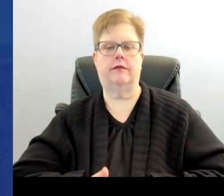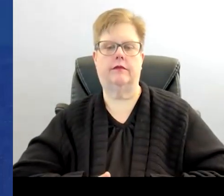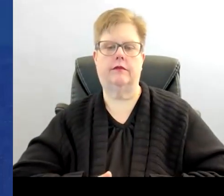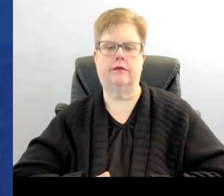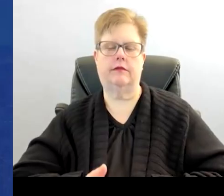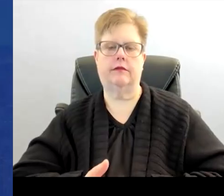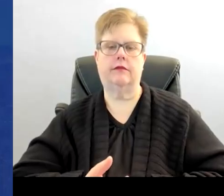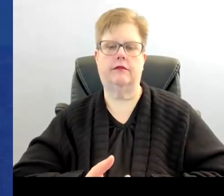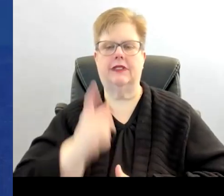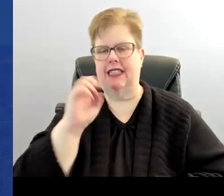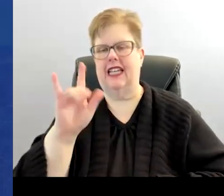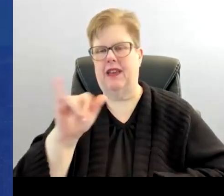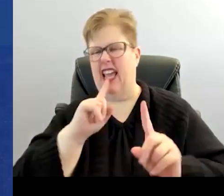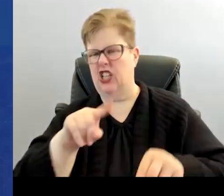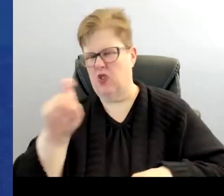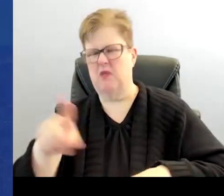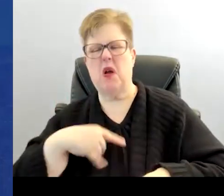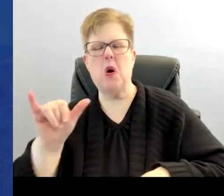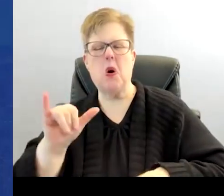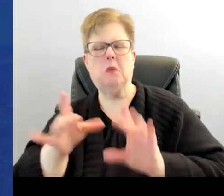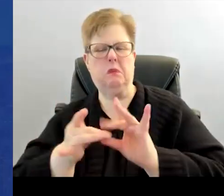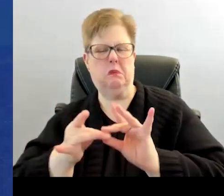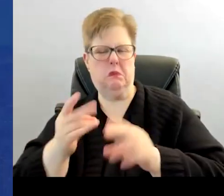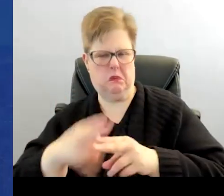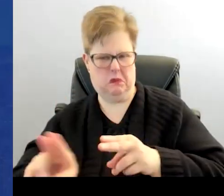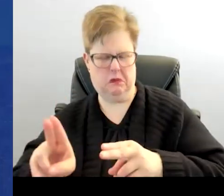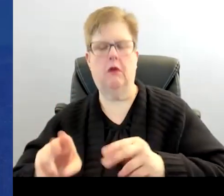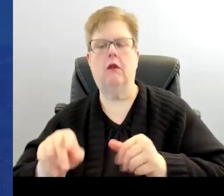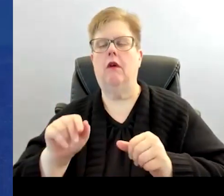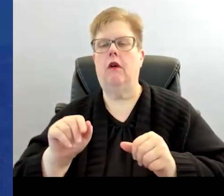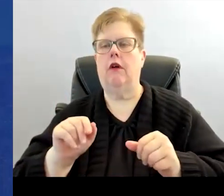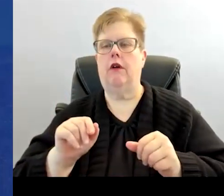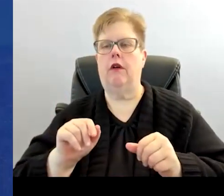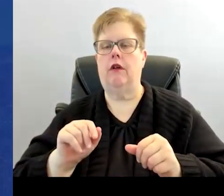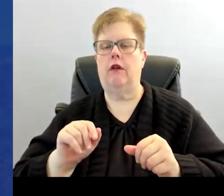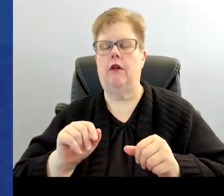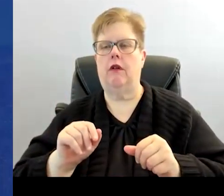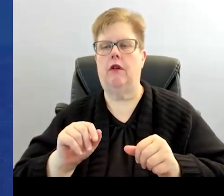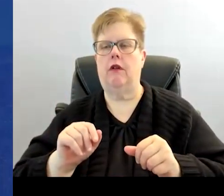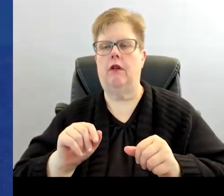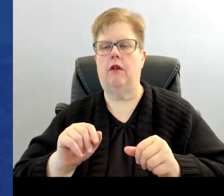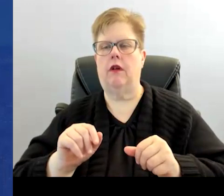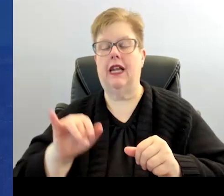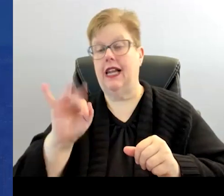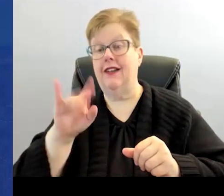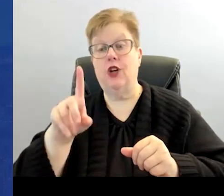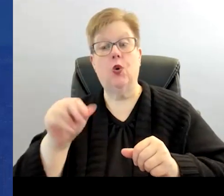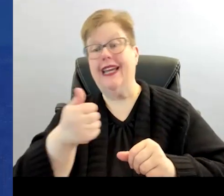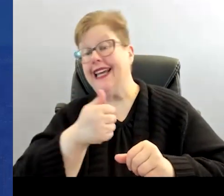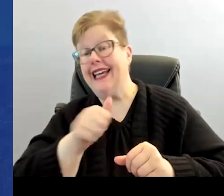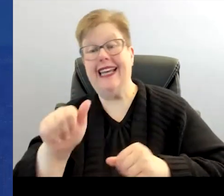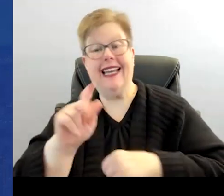I see Emily is answering this question, but I'm also just going to answer it verbally. If you do any form